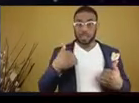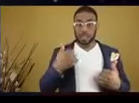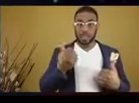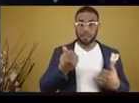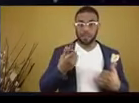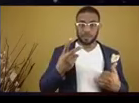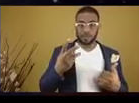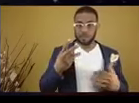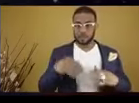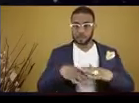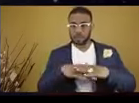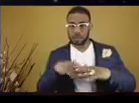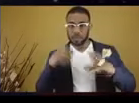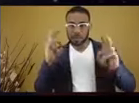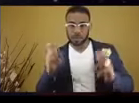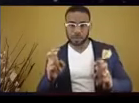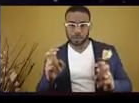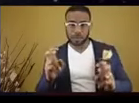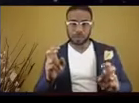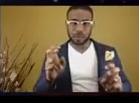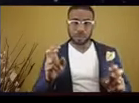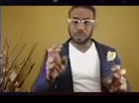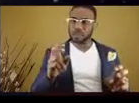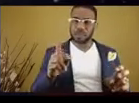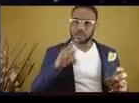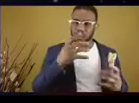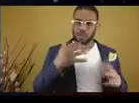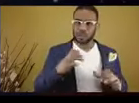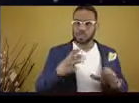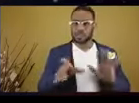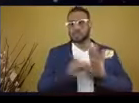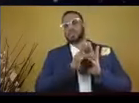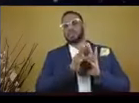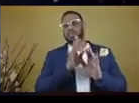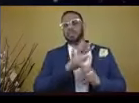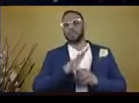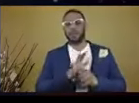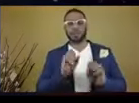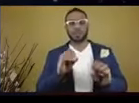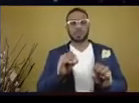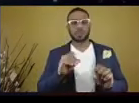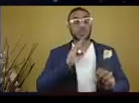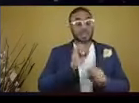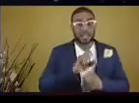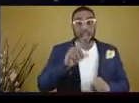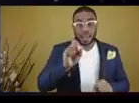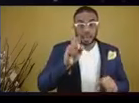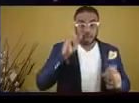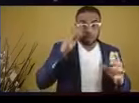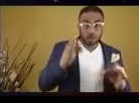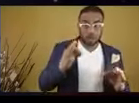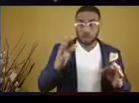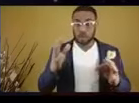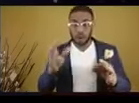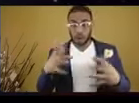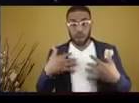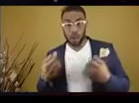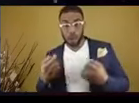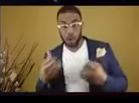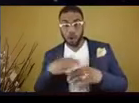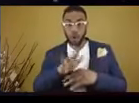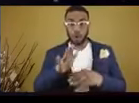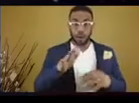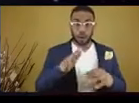underlying issues and she didn't want to chance getting the virus. So she literally had to choose her health over her